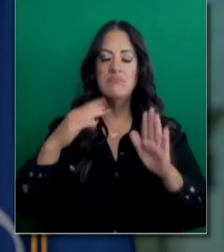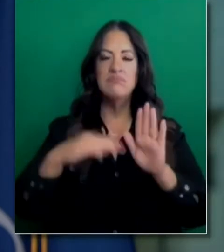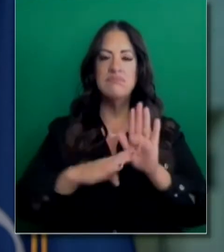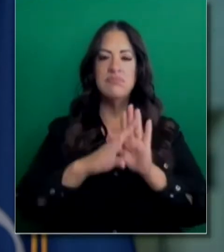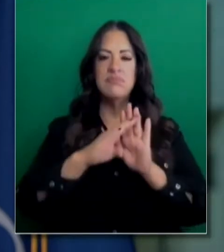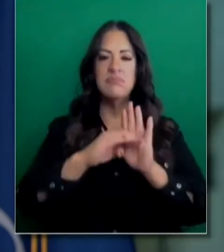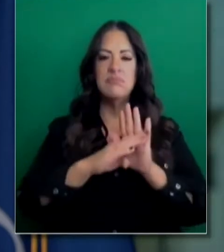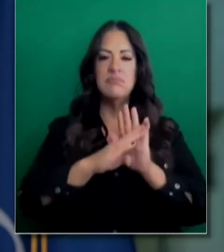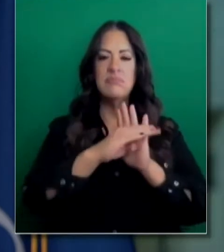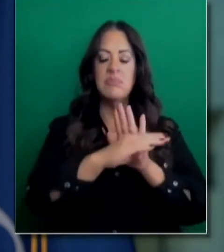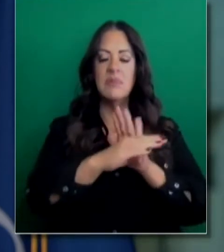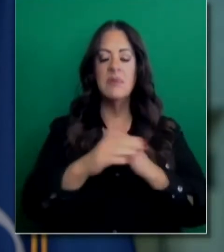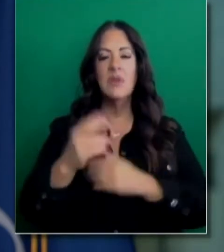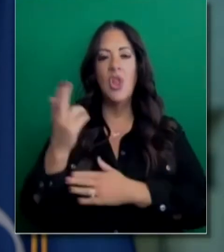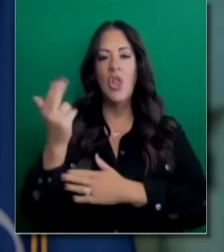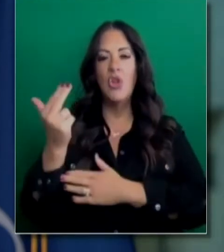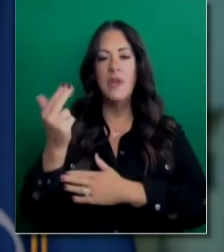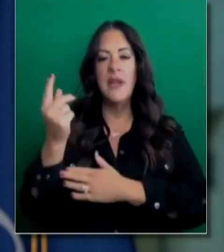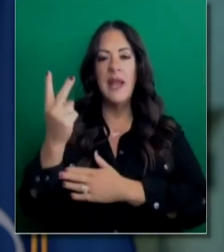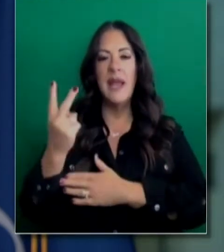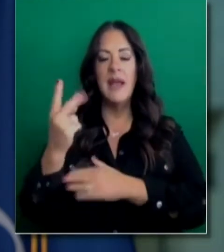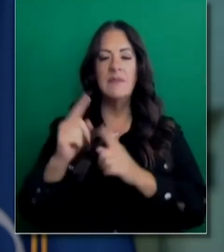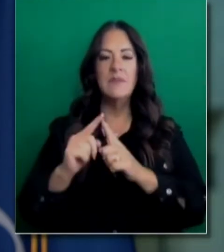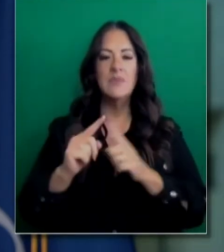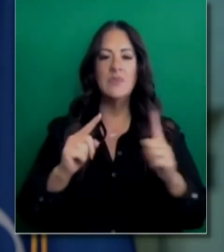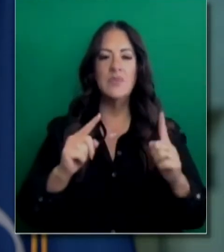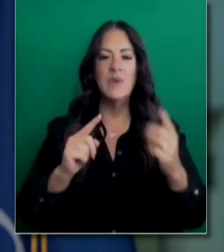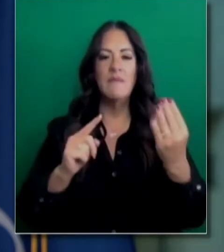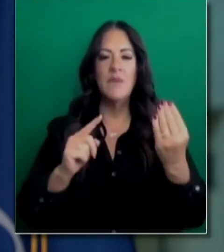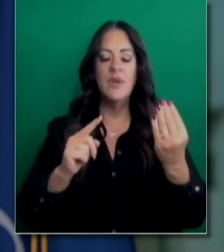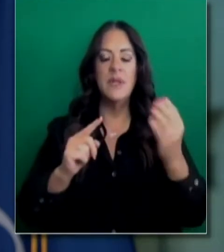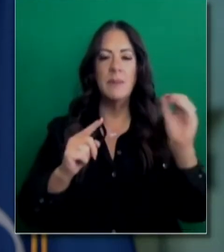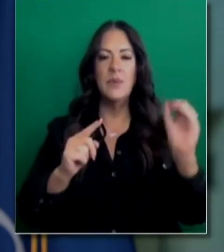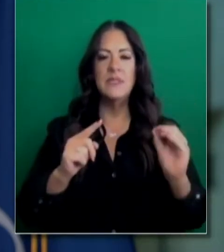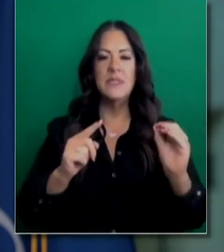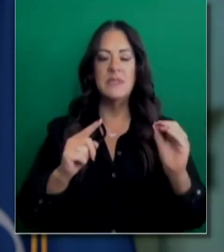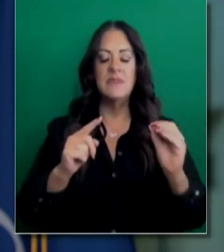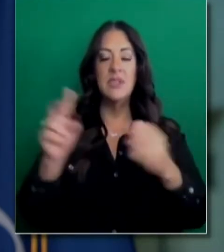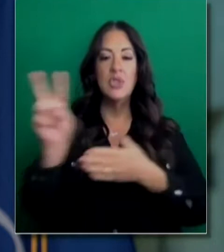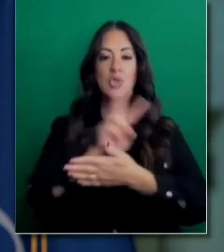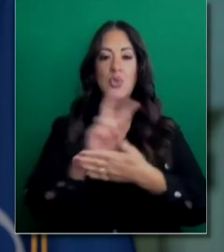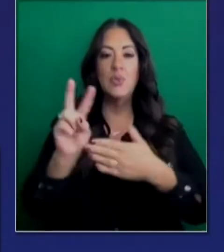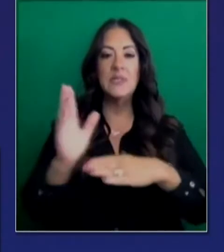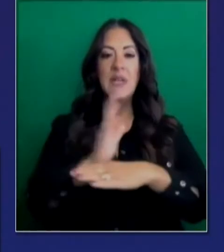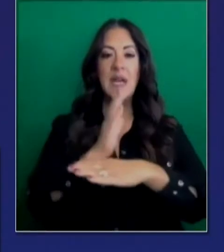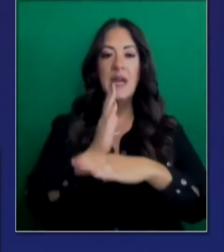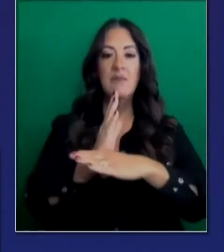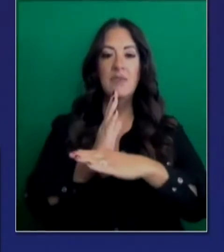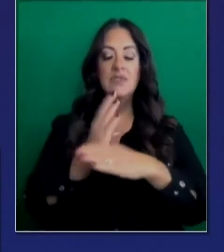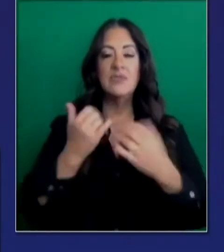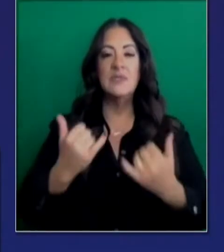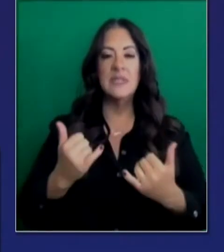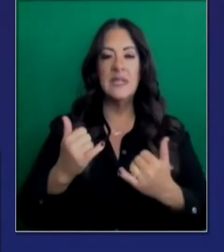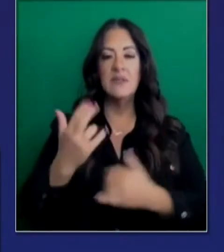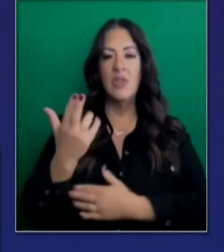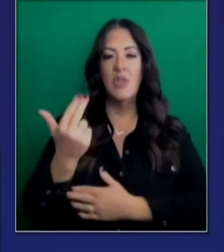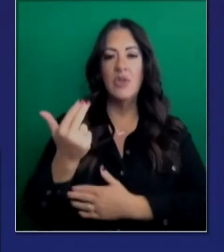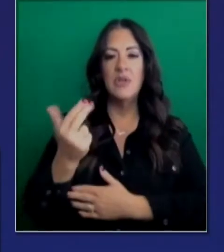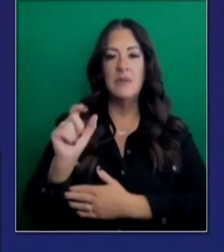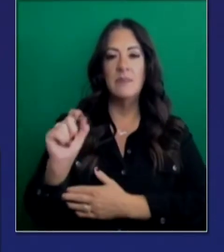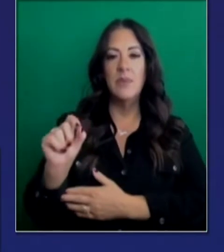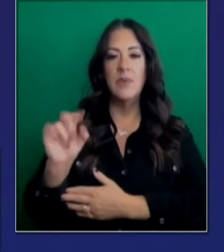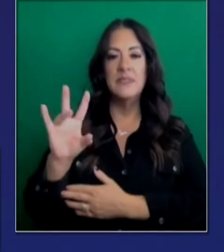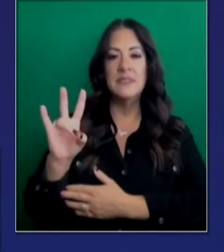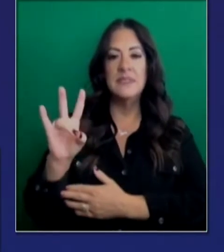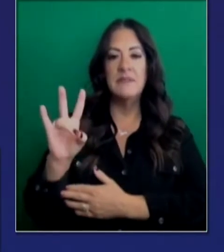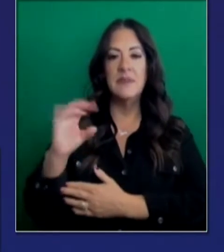and 14%. Today, on the 14-day positivity average, we're officially at 13.7%. This